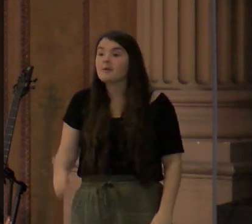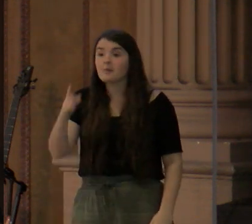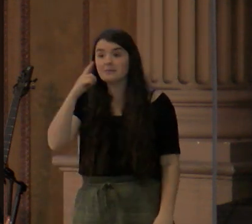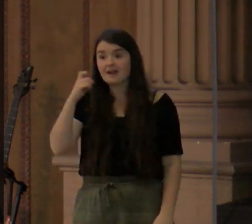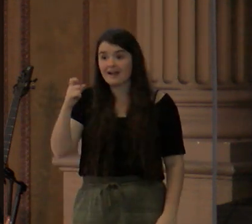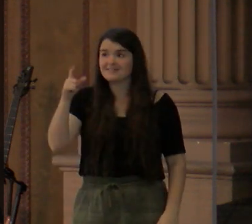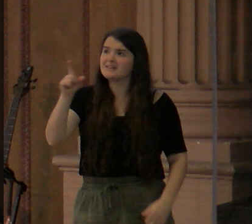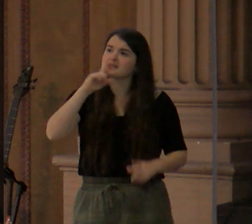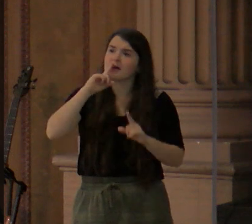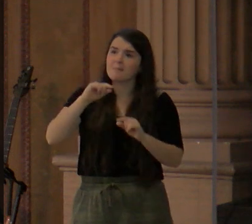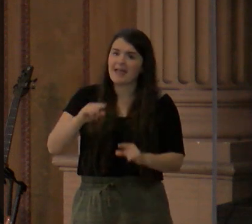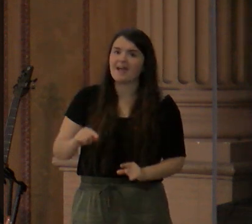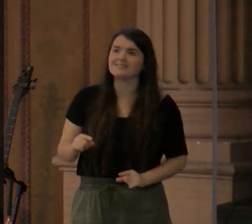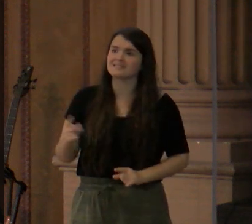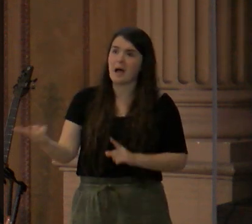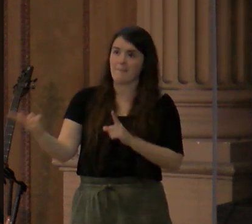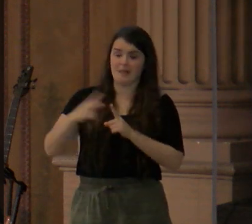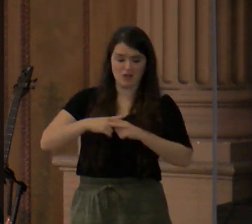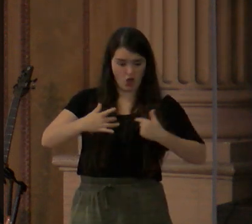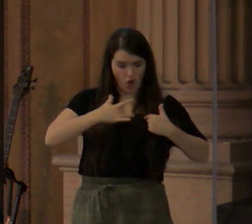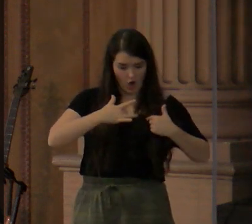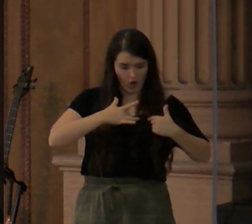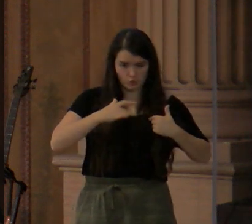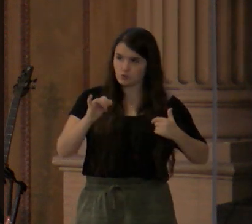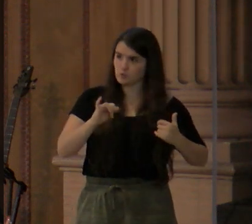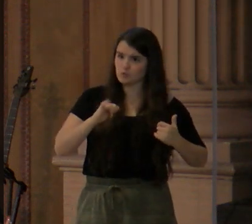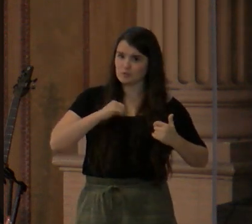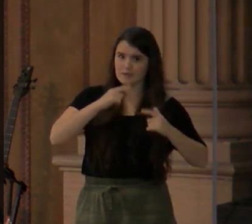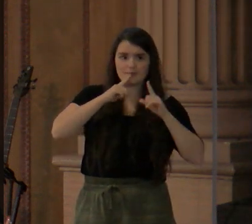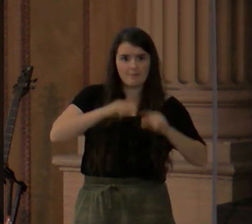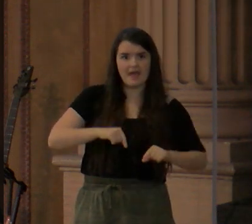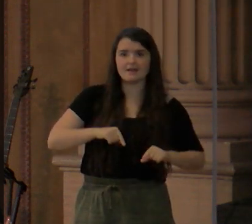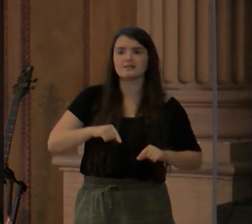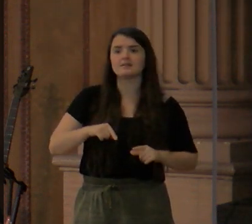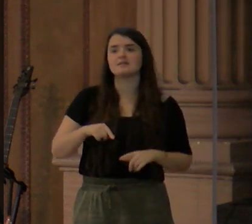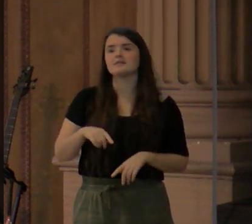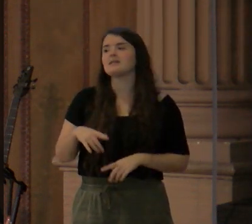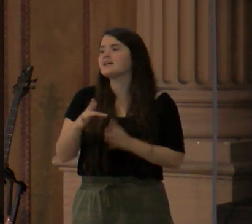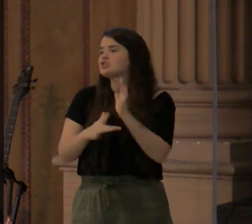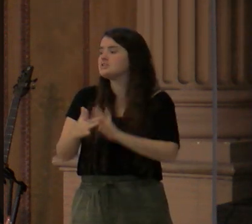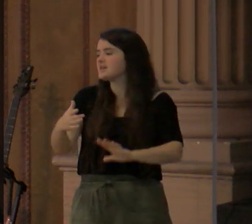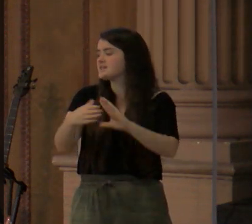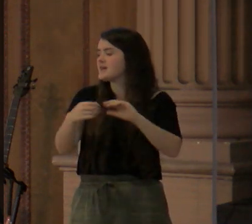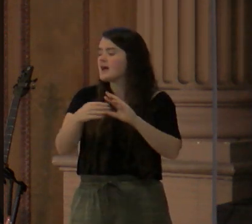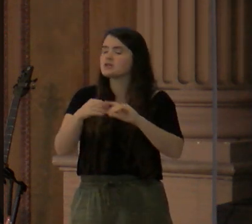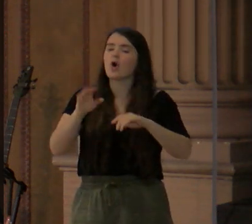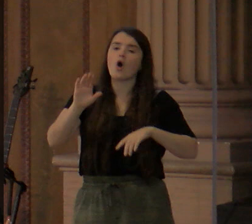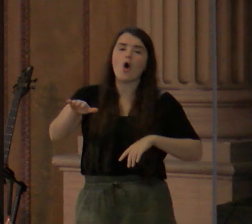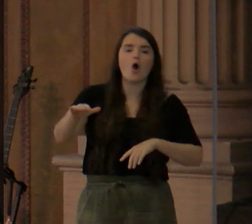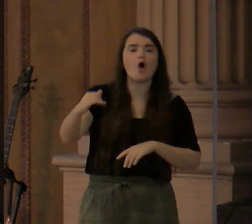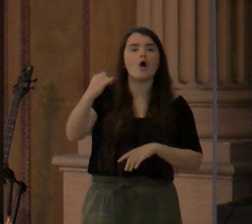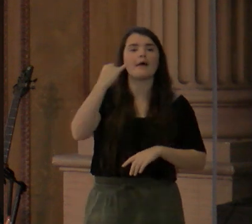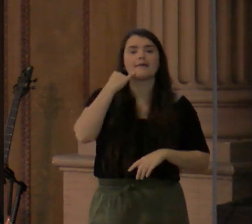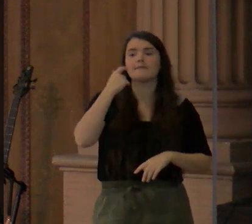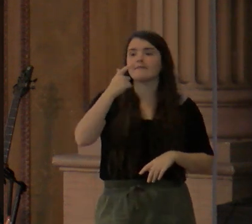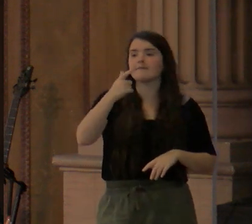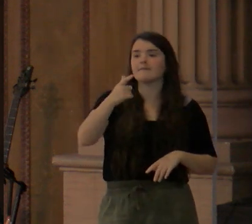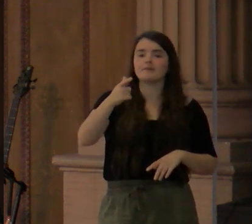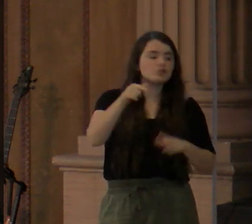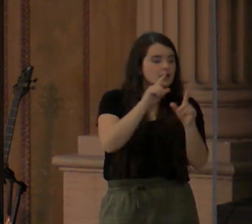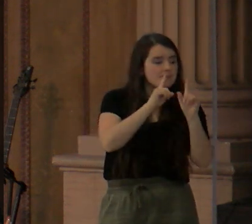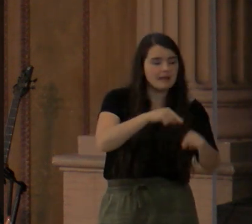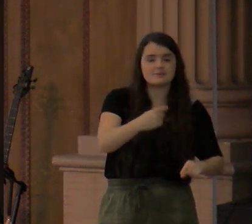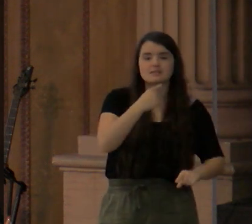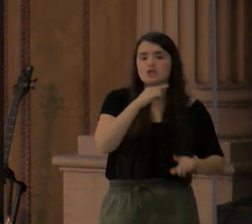to the heart level, and you'll see that in this sermon. Jesus will say things like, you've heard that it's been said, don't commit adultery, but I'm telling you that if you lust, you've already committed adultery, because the